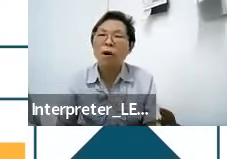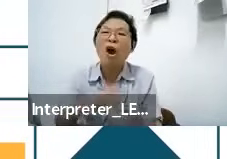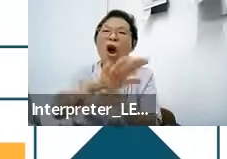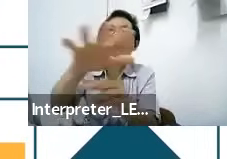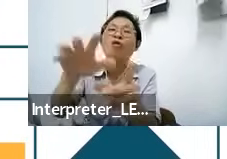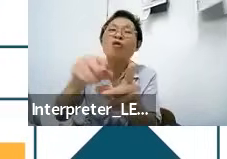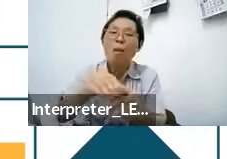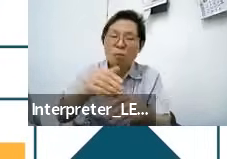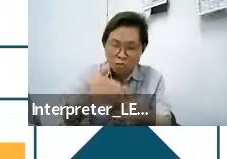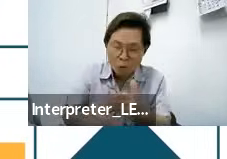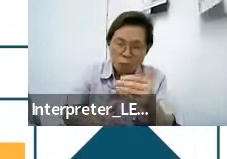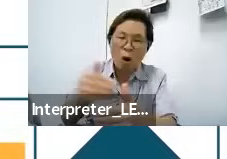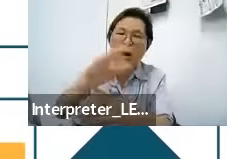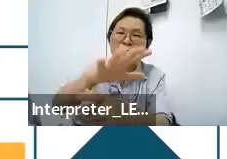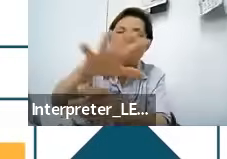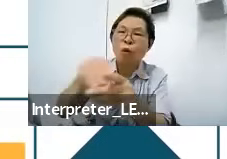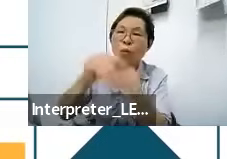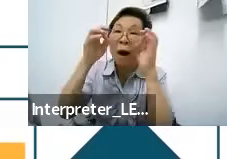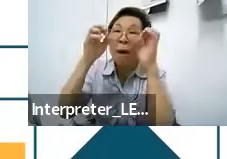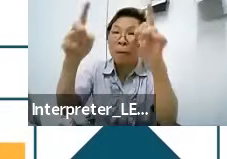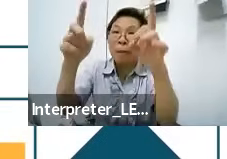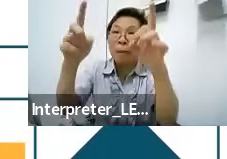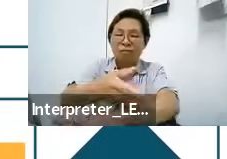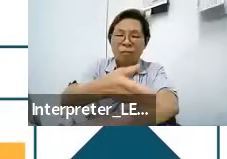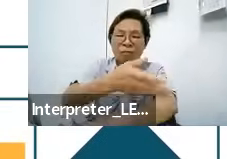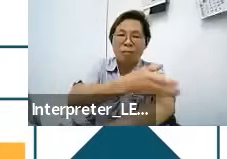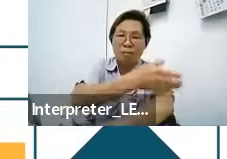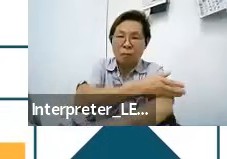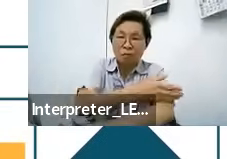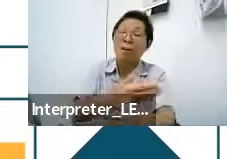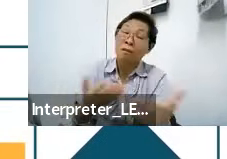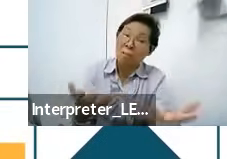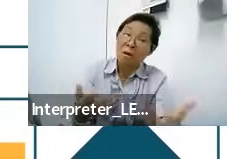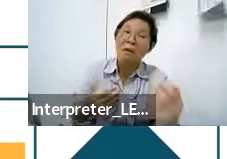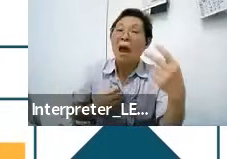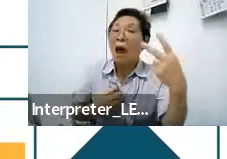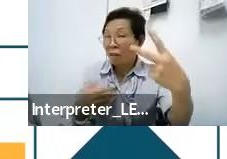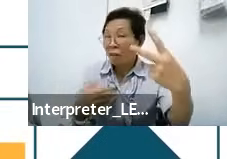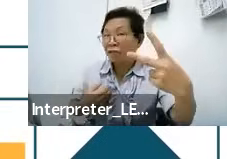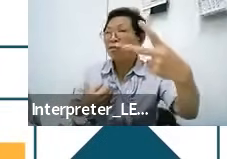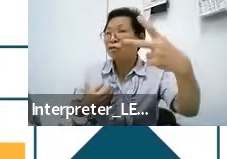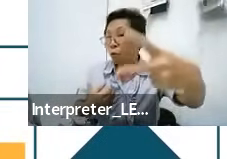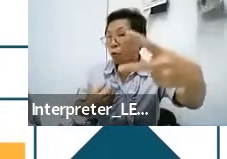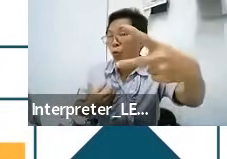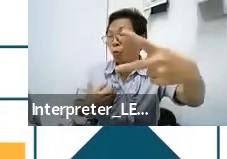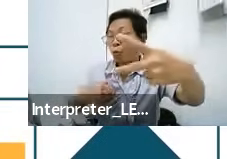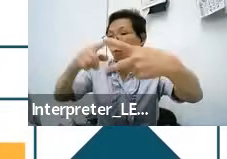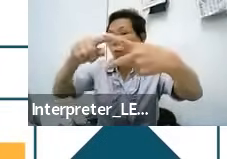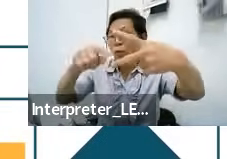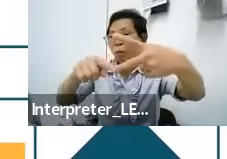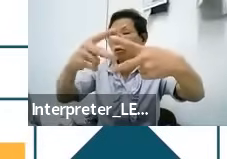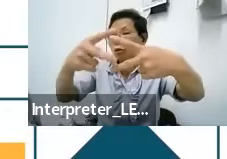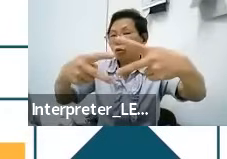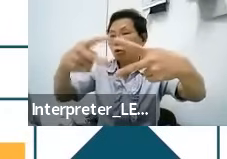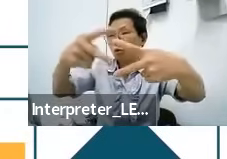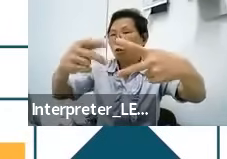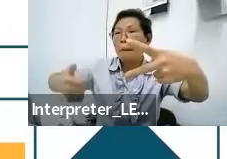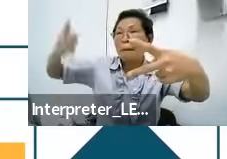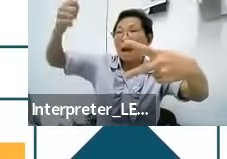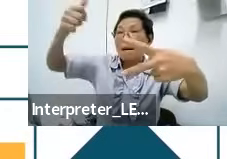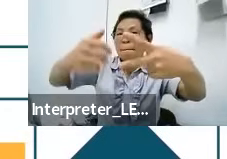of inclusive education improvement, right? So there are two main domain